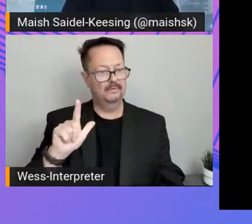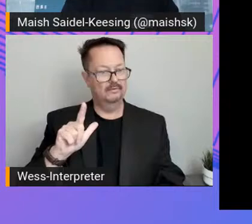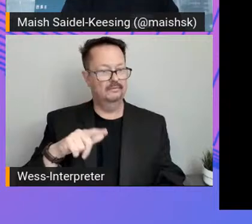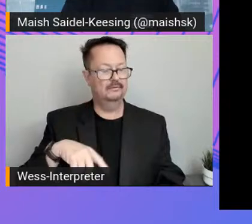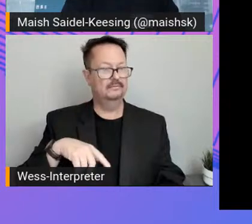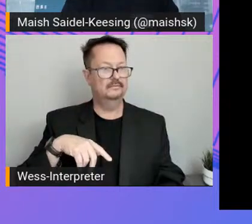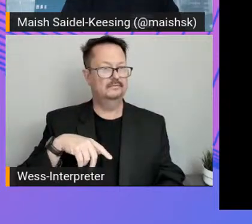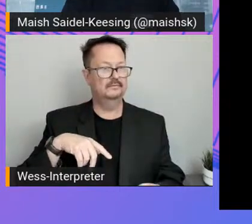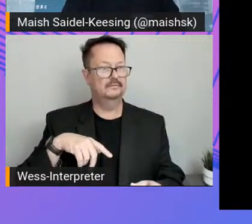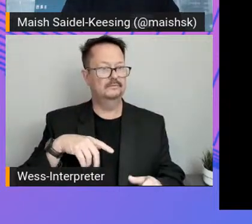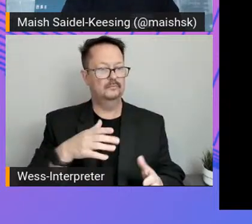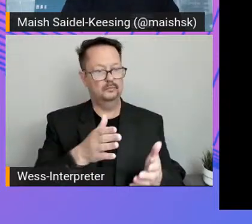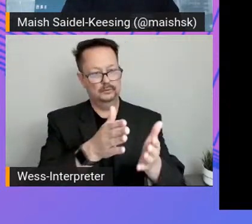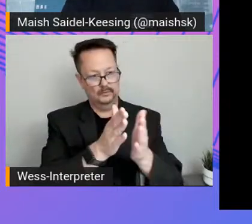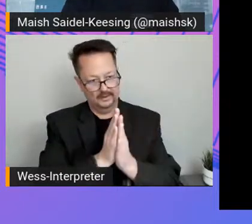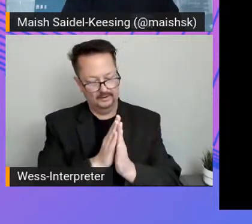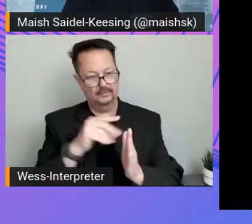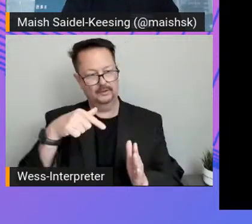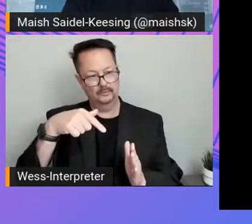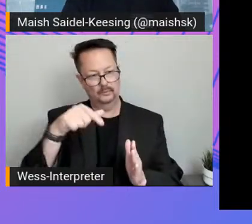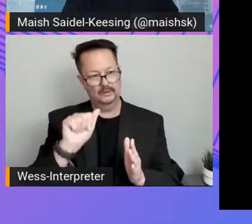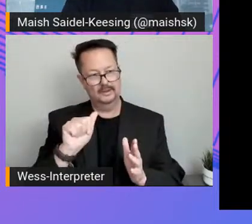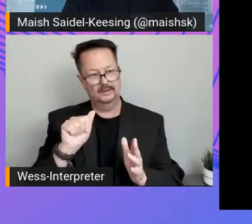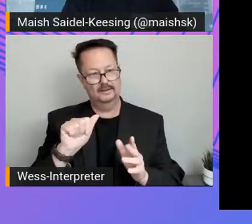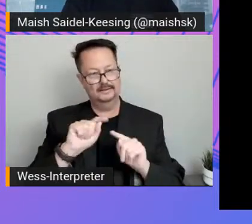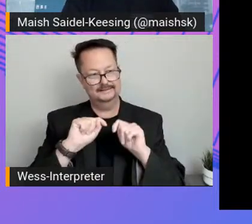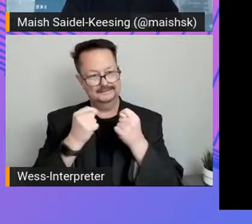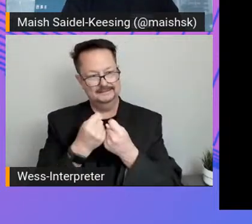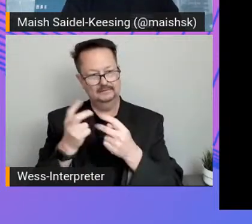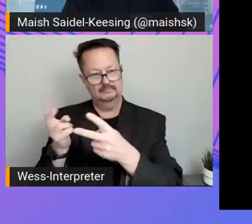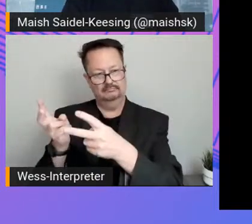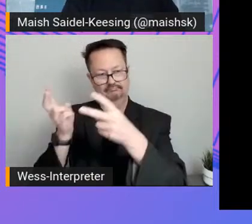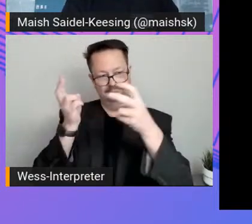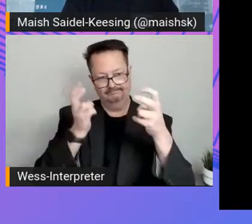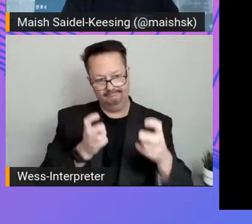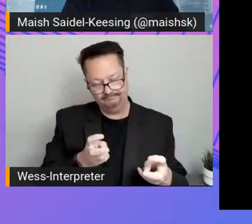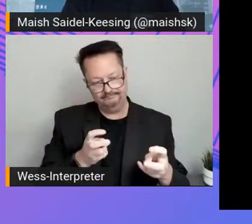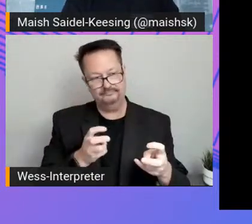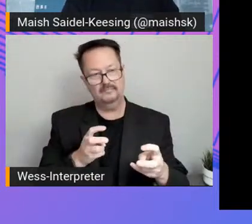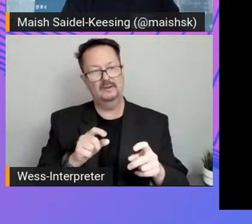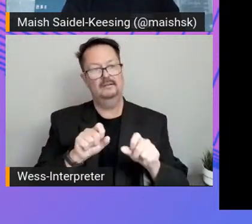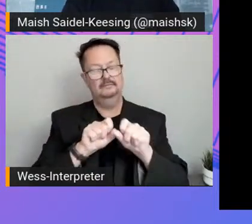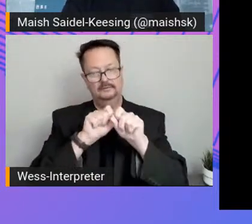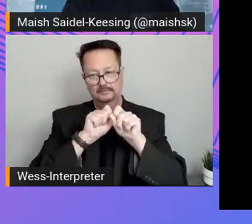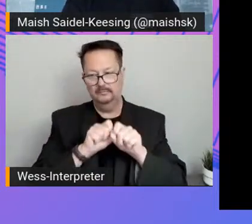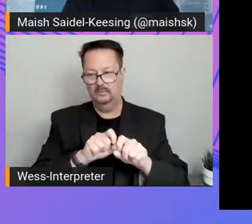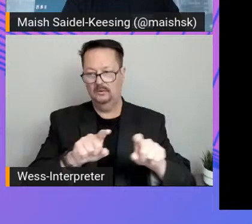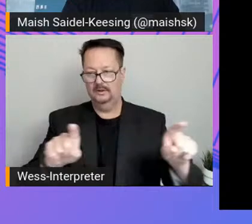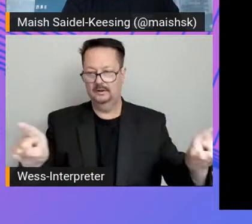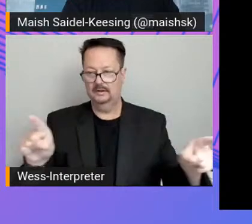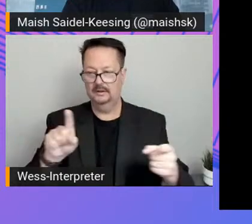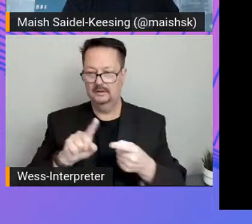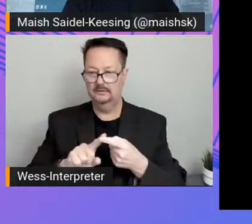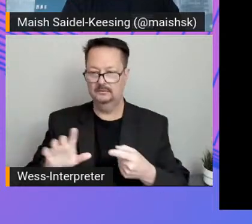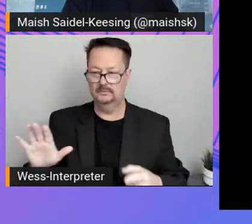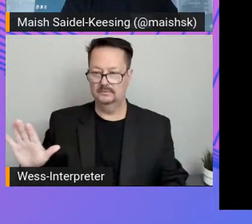the QA team can then pull that pull request down and deploy it to their